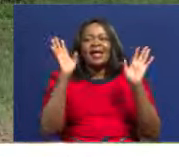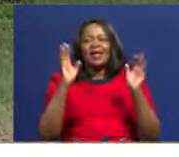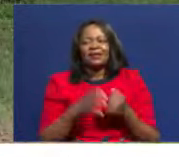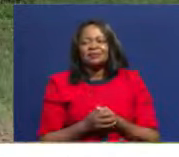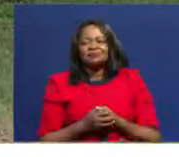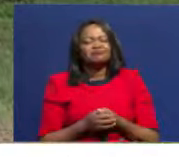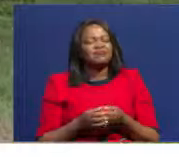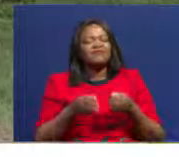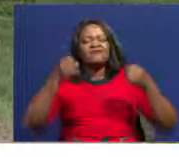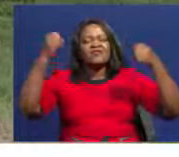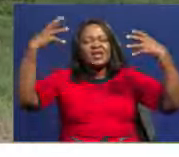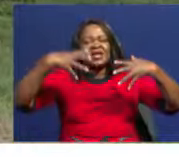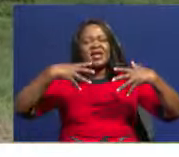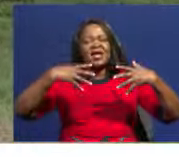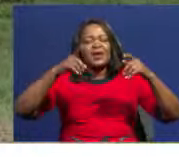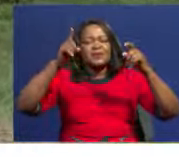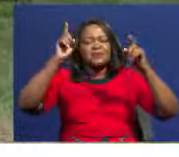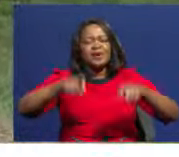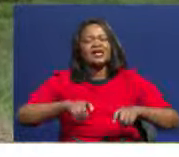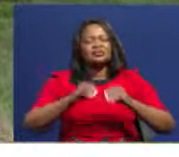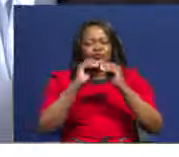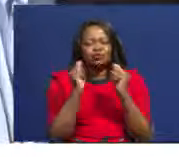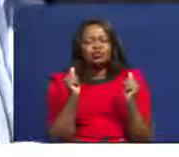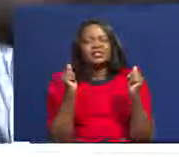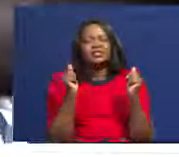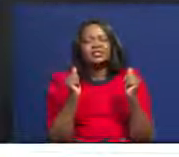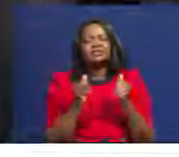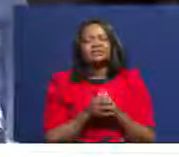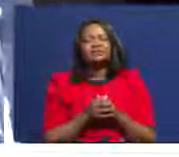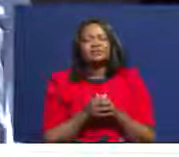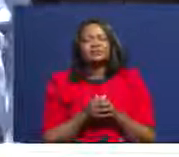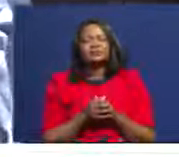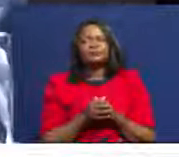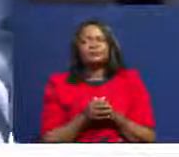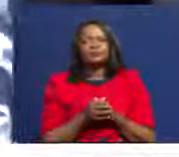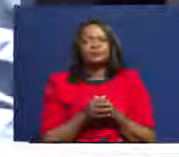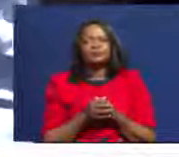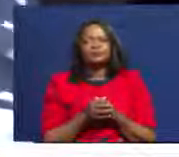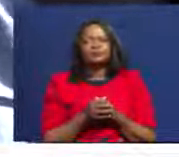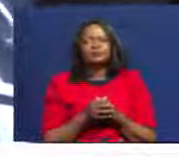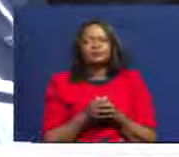ni bayana kabisa, yanafaa yaangaliwe na yatatuliwe. Pauline Simiu for Easy Friday.